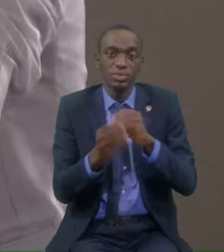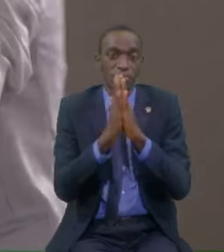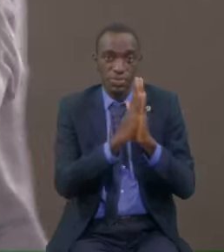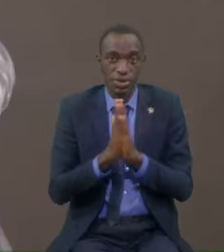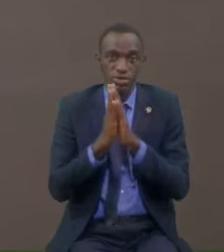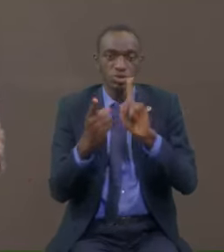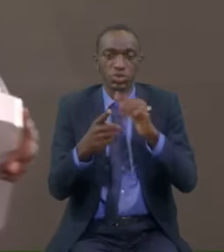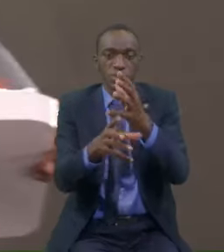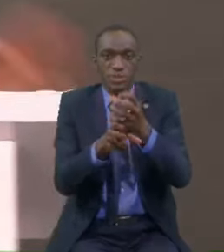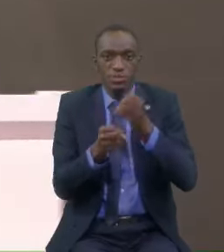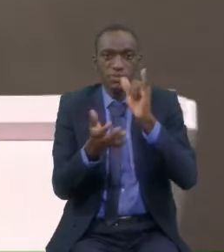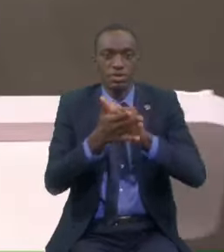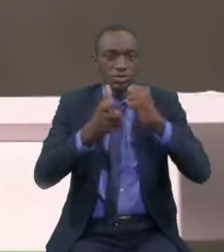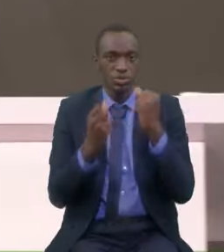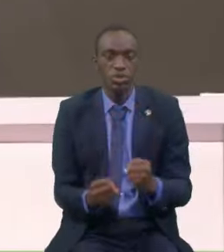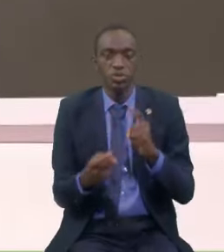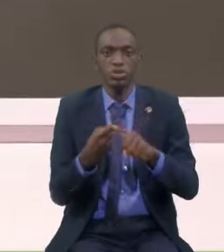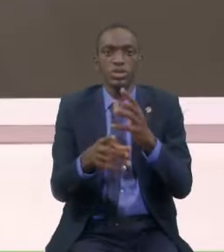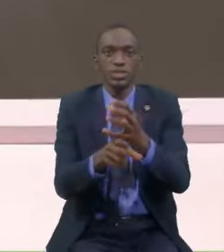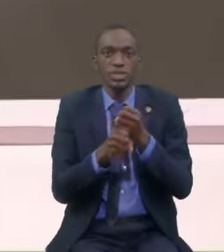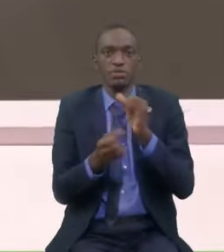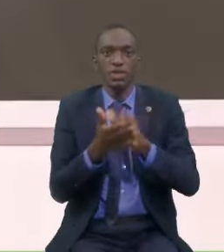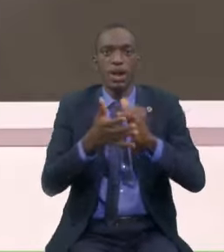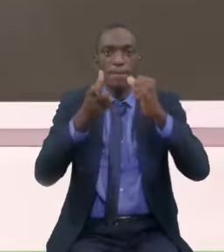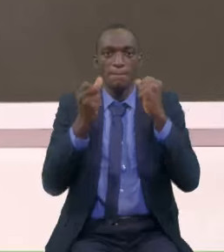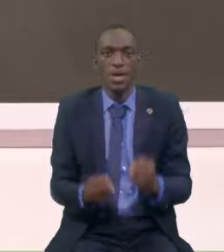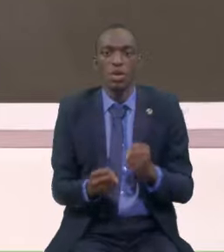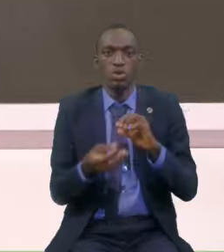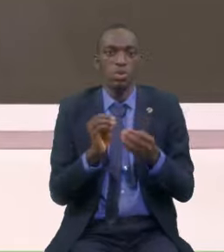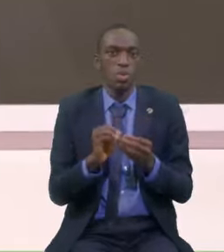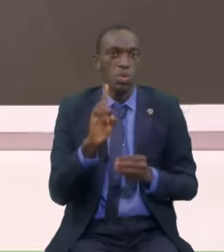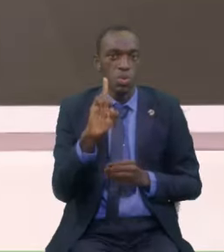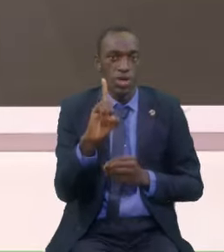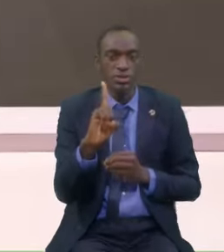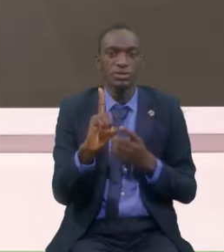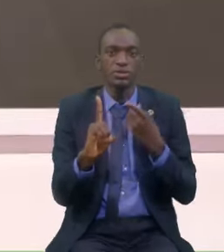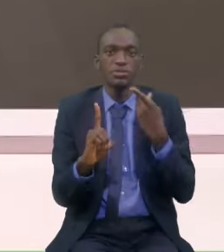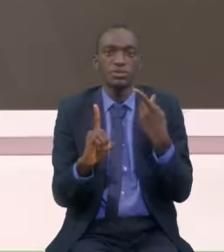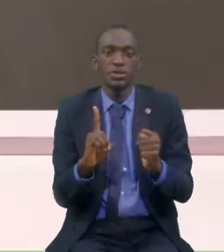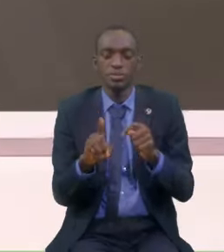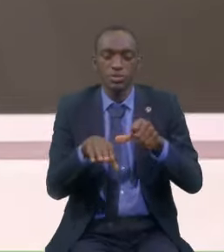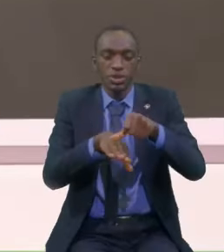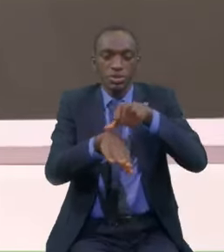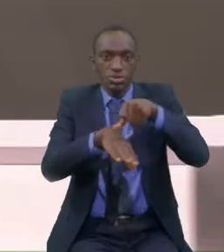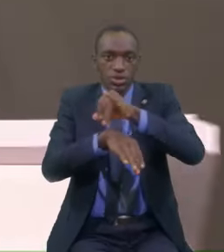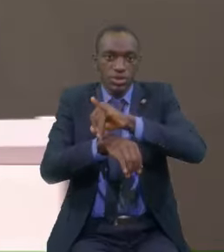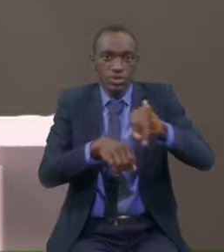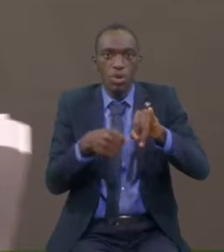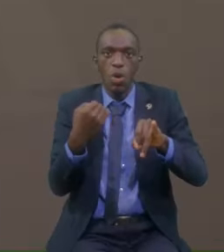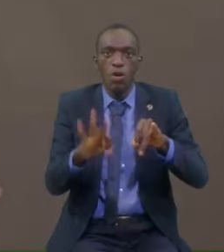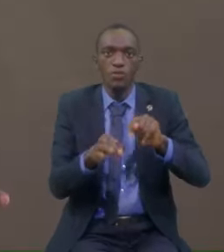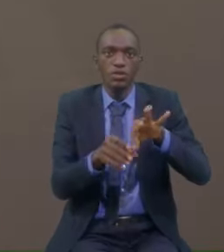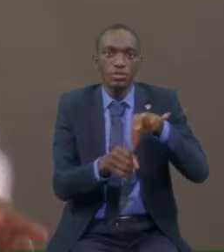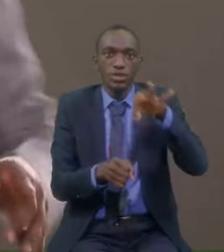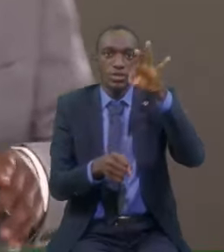that power. Number one, the anointing of the Spirit. The anointing Spirit. That's what we are waiting